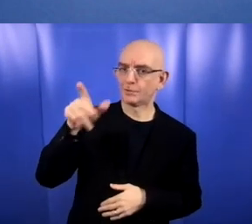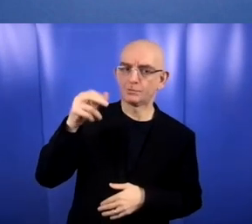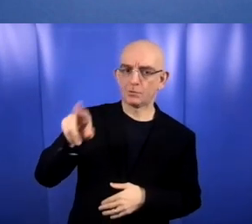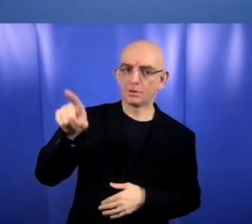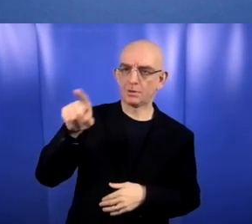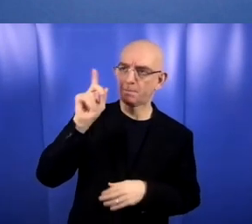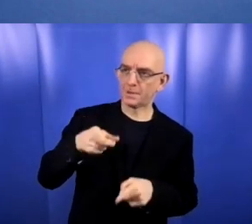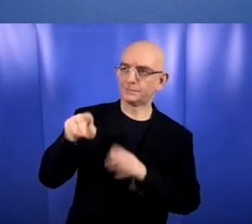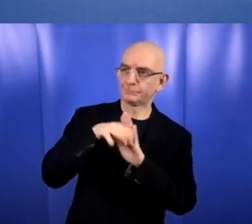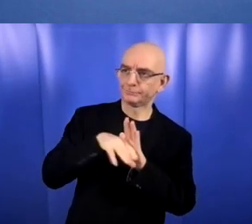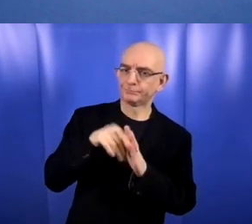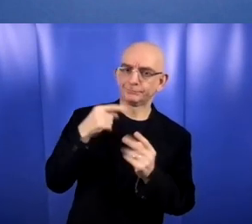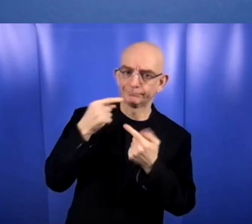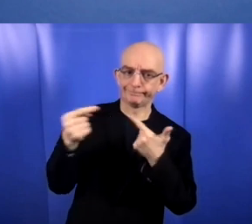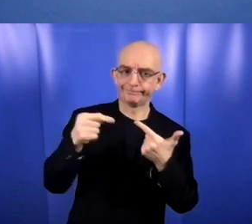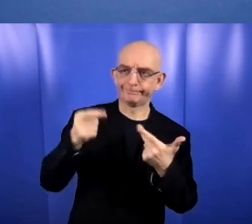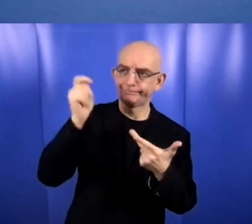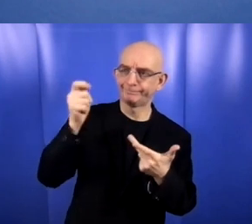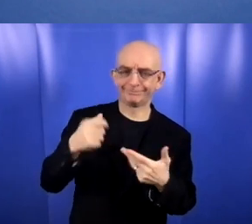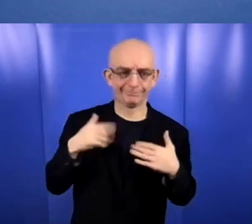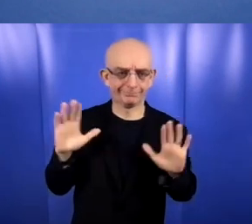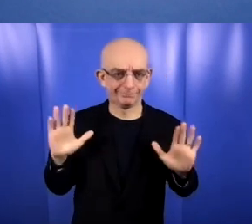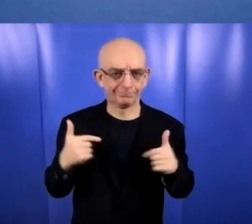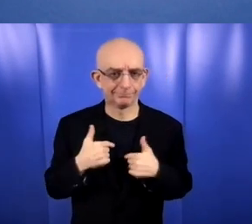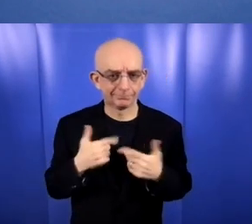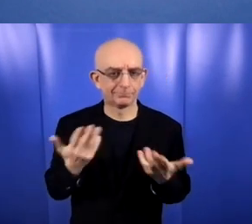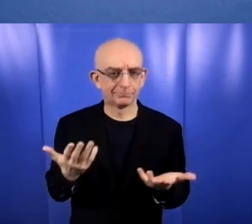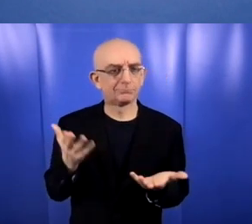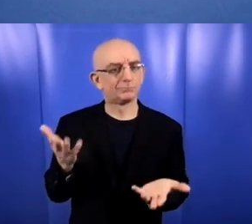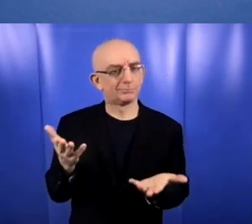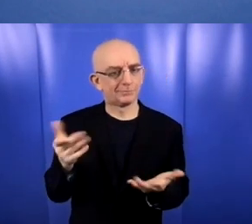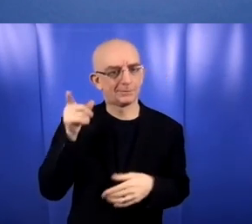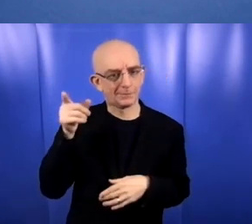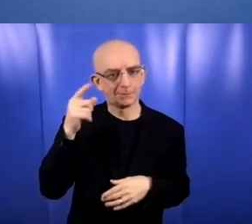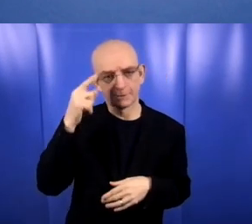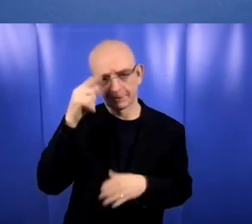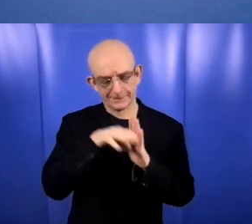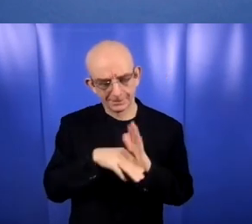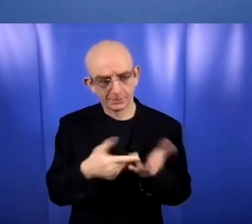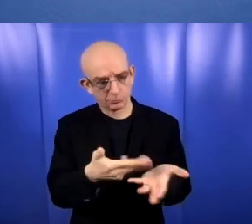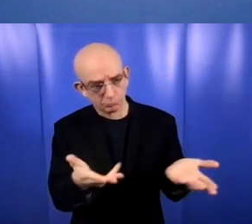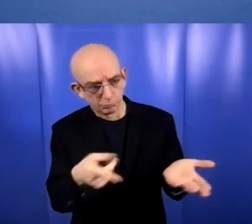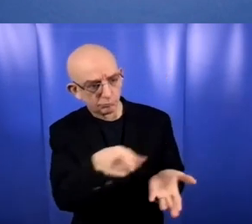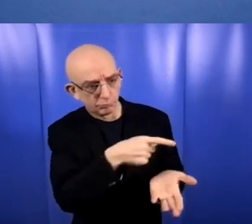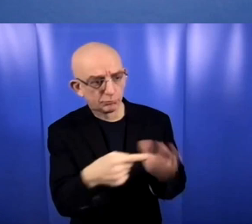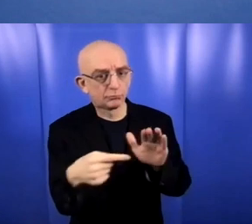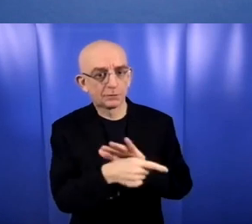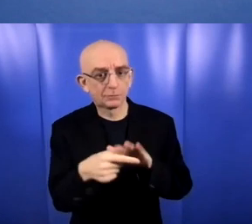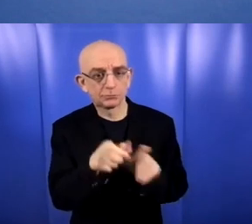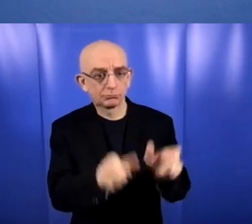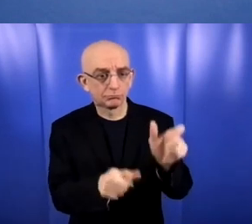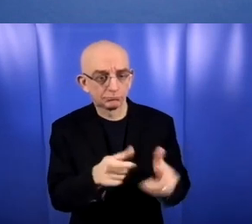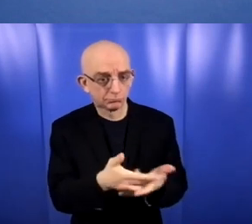So yes, there are more global issues to do with access to education for the whole of society,